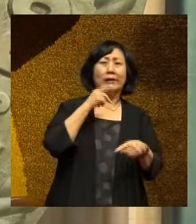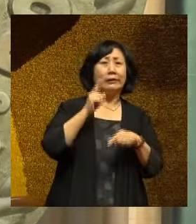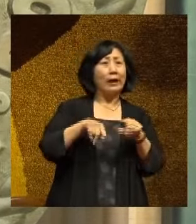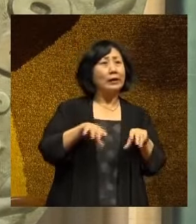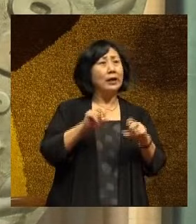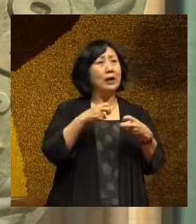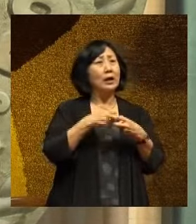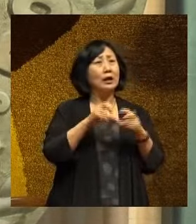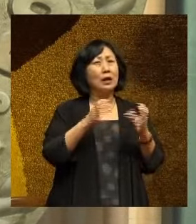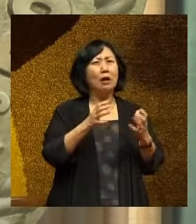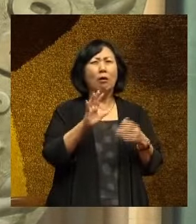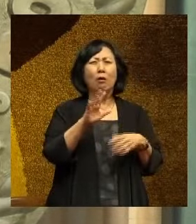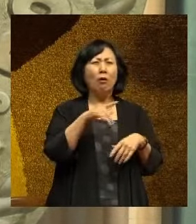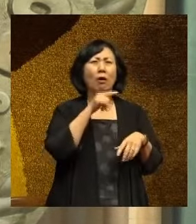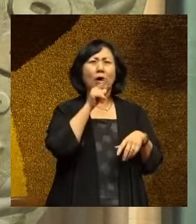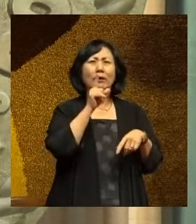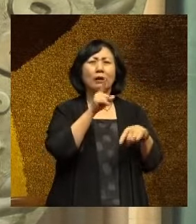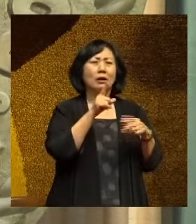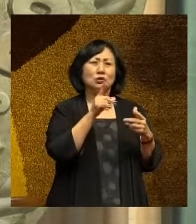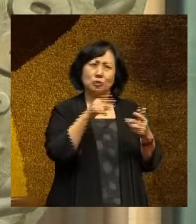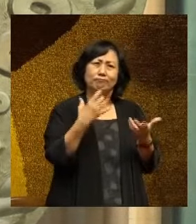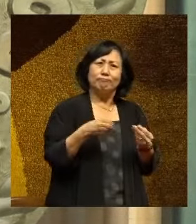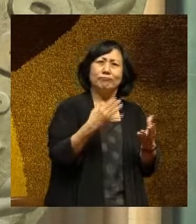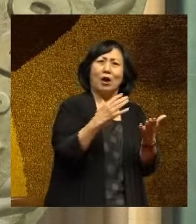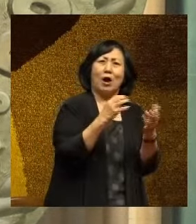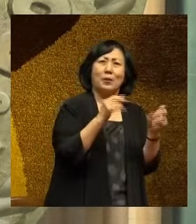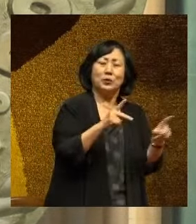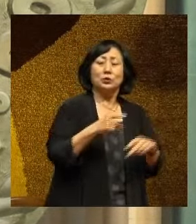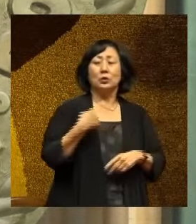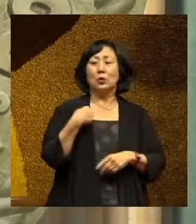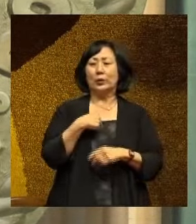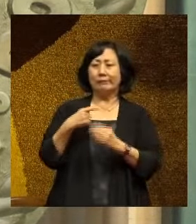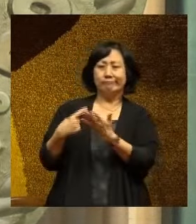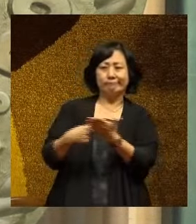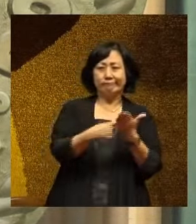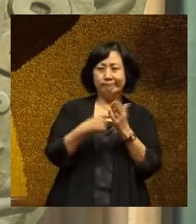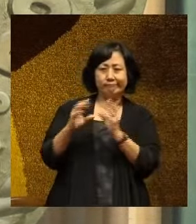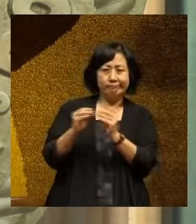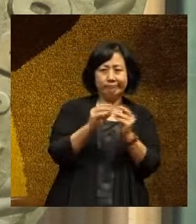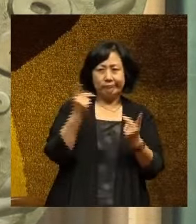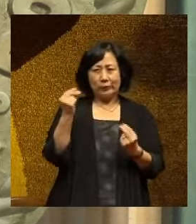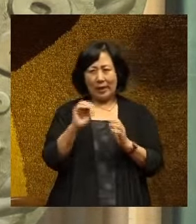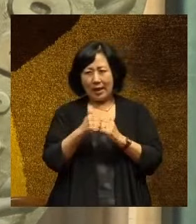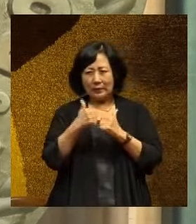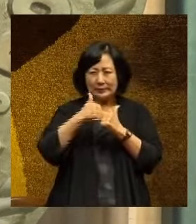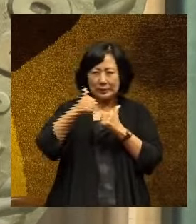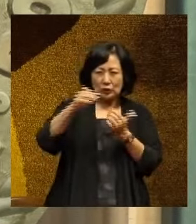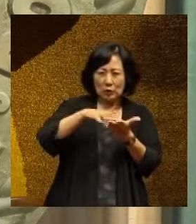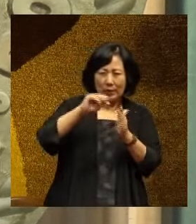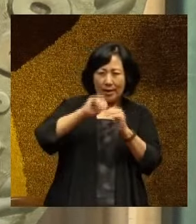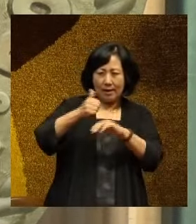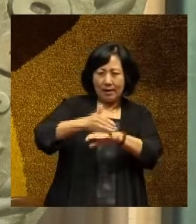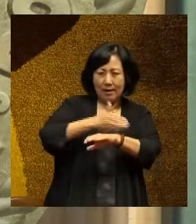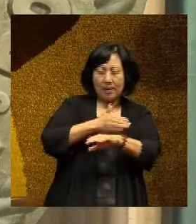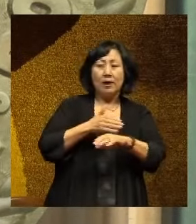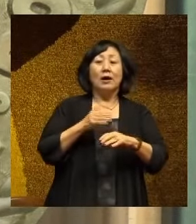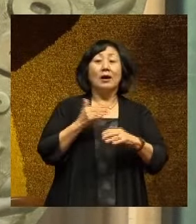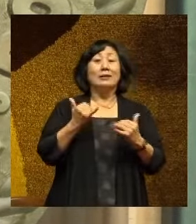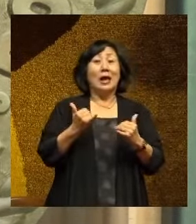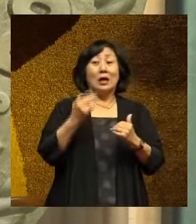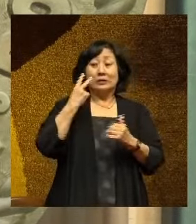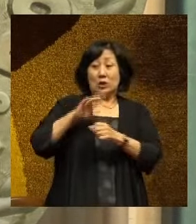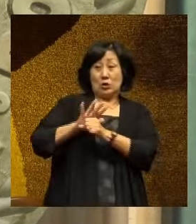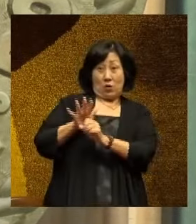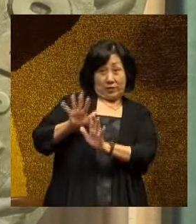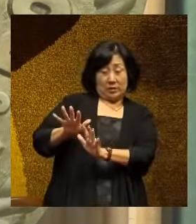learn? We've talked a long time about distance learning, but more as an alternative to the